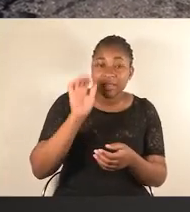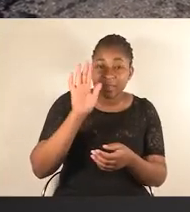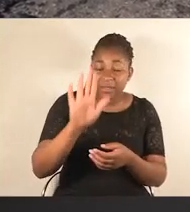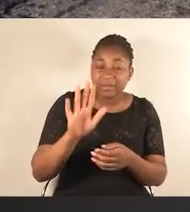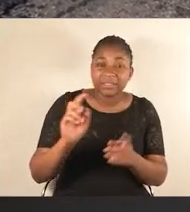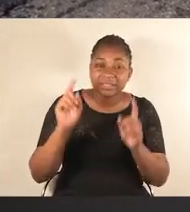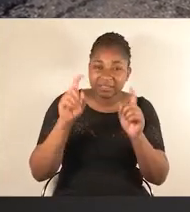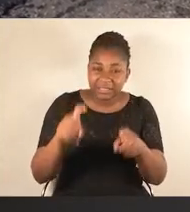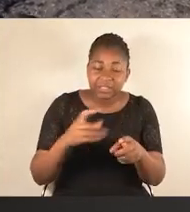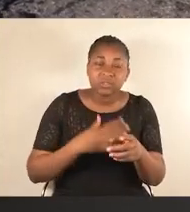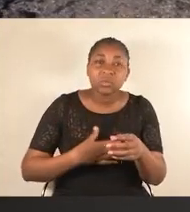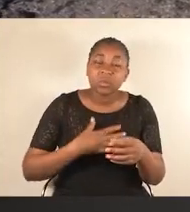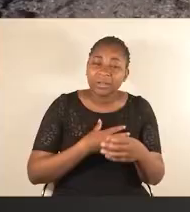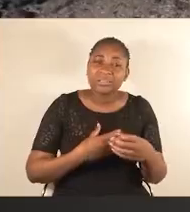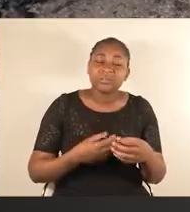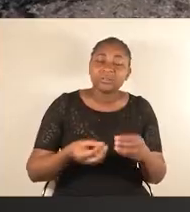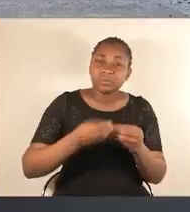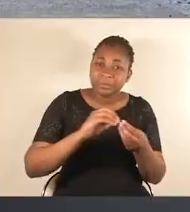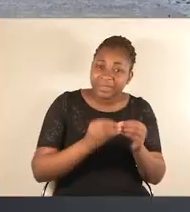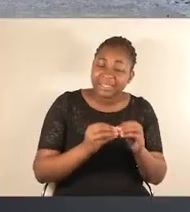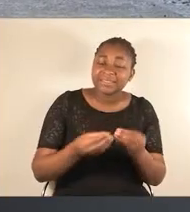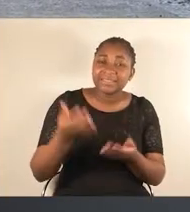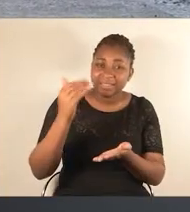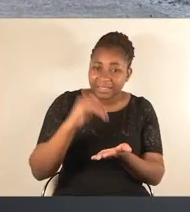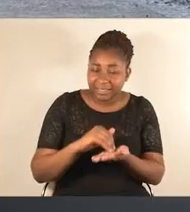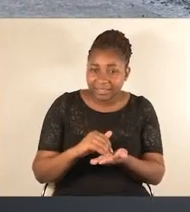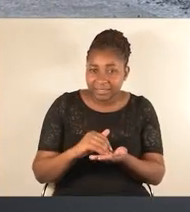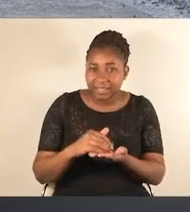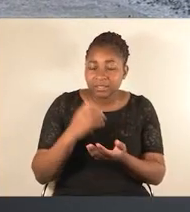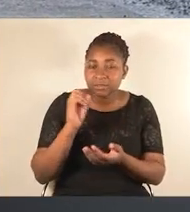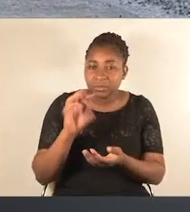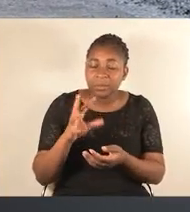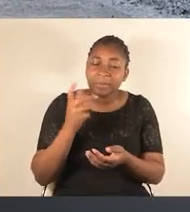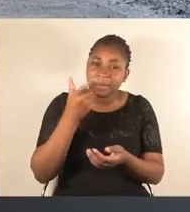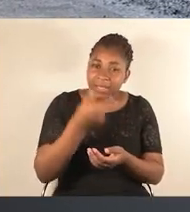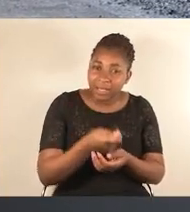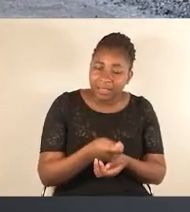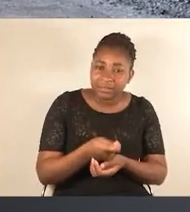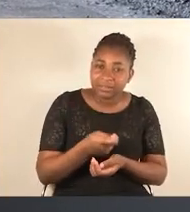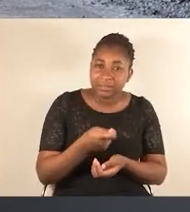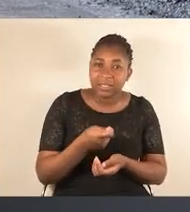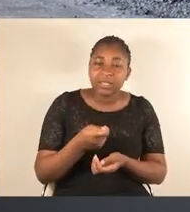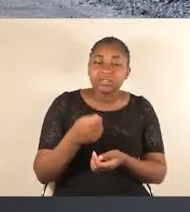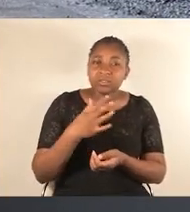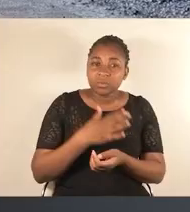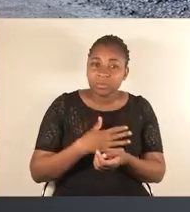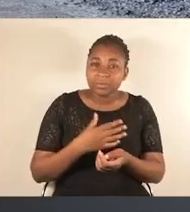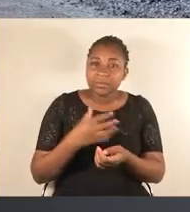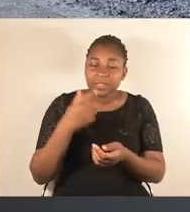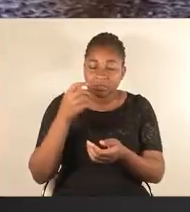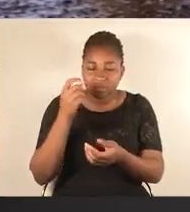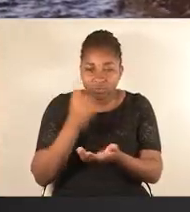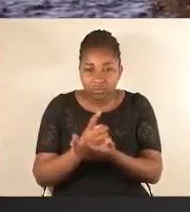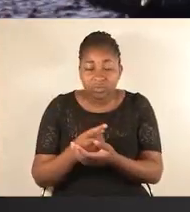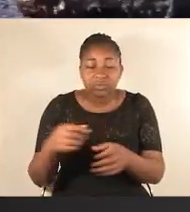that, there was need for major rehabilitation works to be carried out. So we were asked to